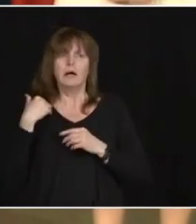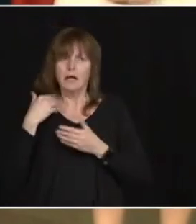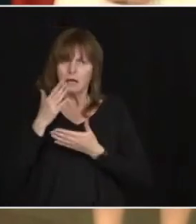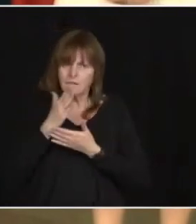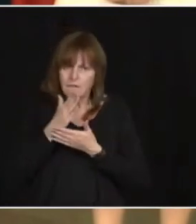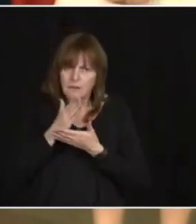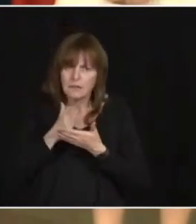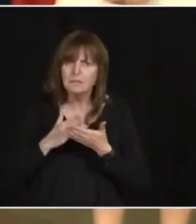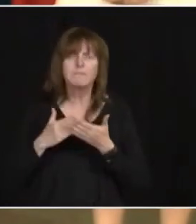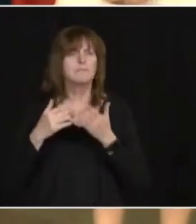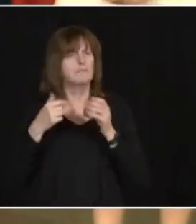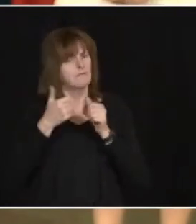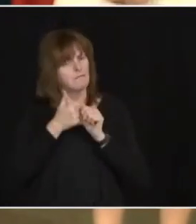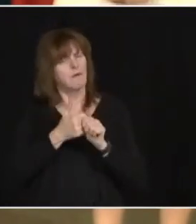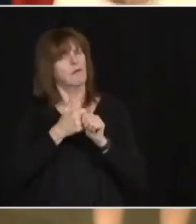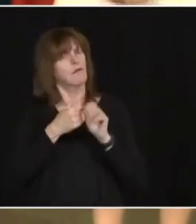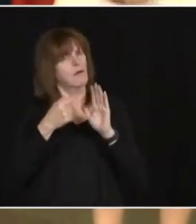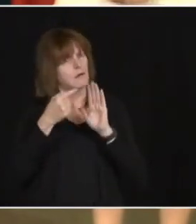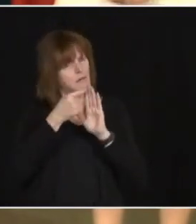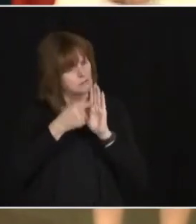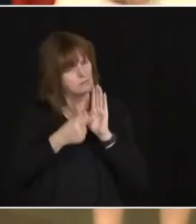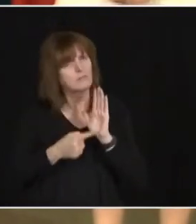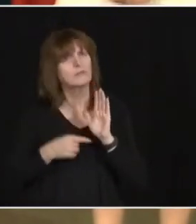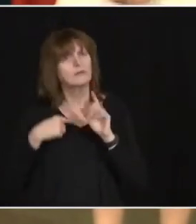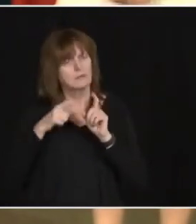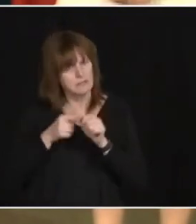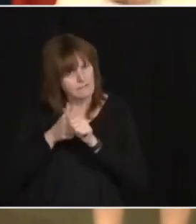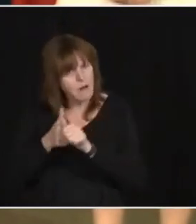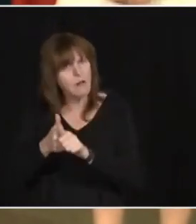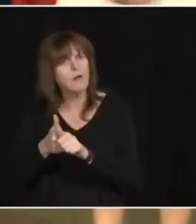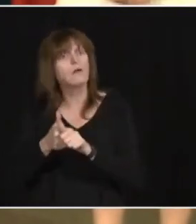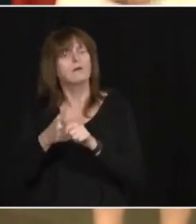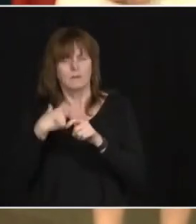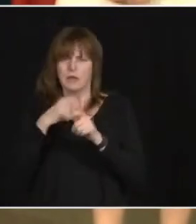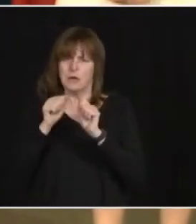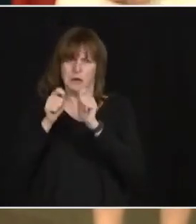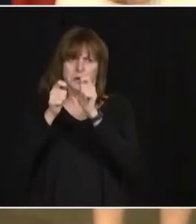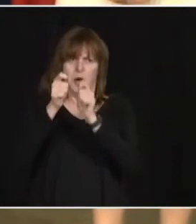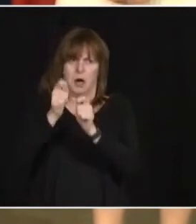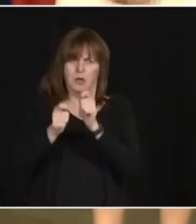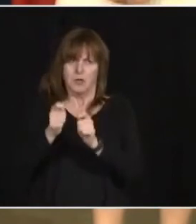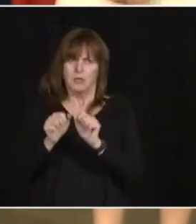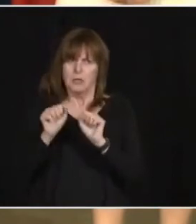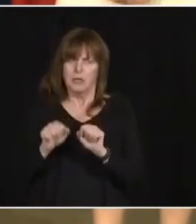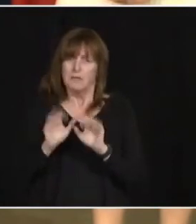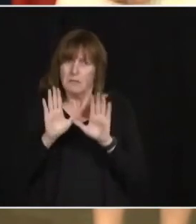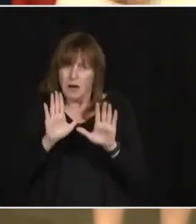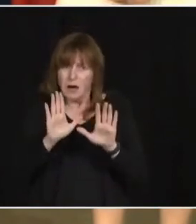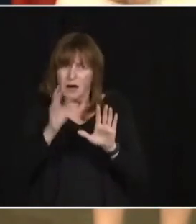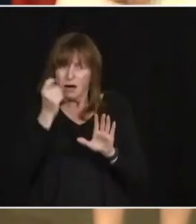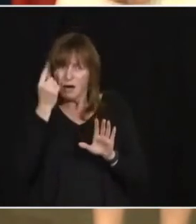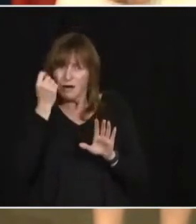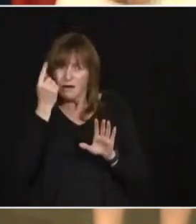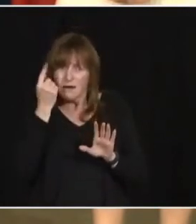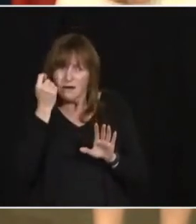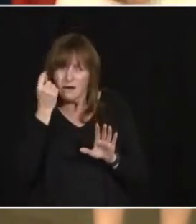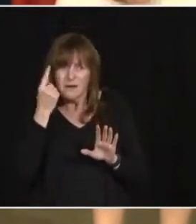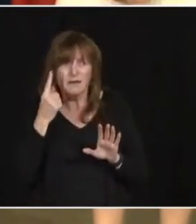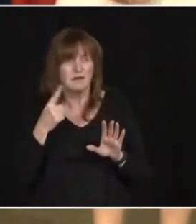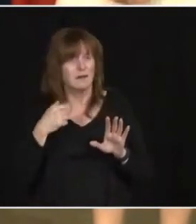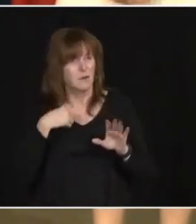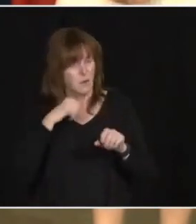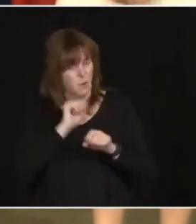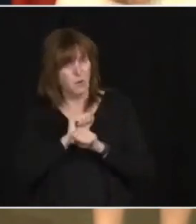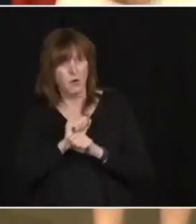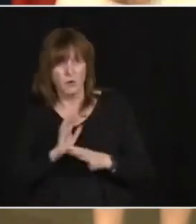adjust those levers. But let me make sure that everyone in Ontario knows how closely we've been working with the Chief Medical Officer of Health and